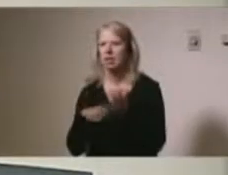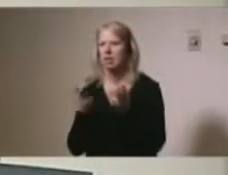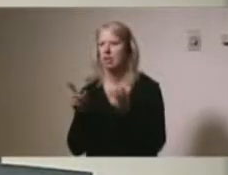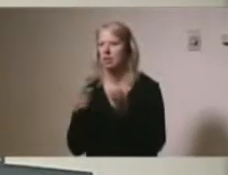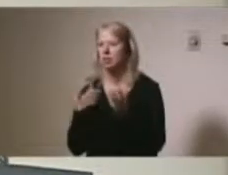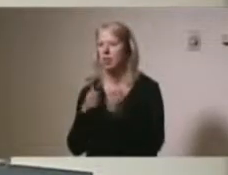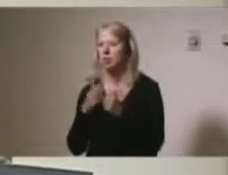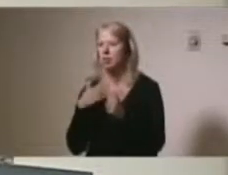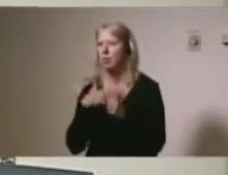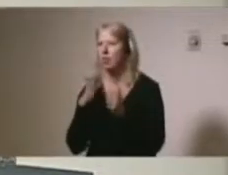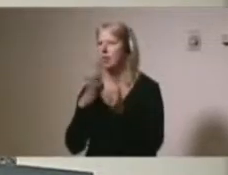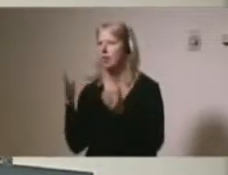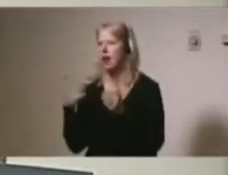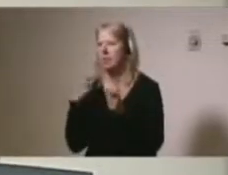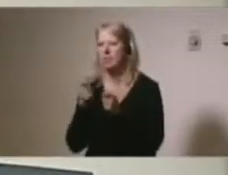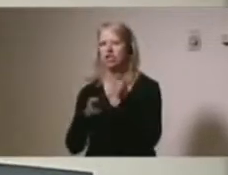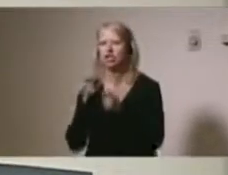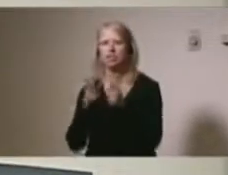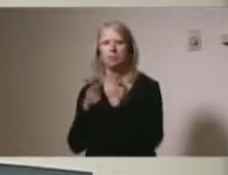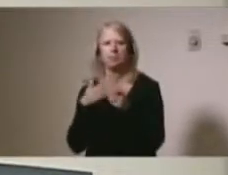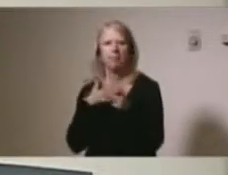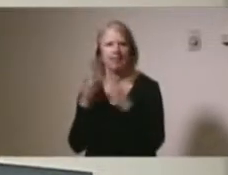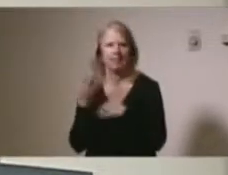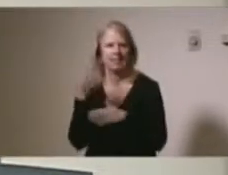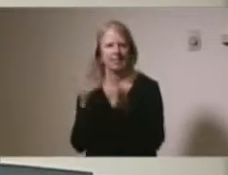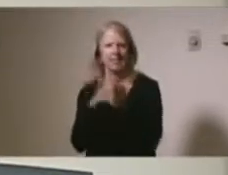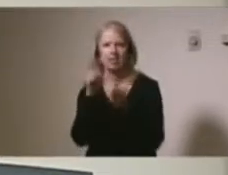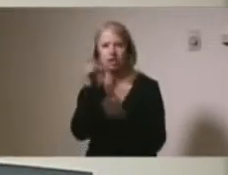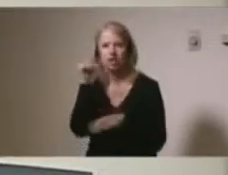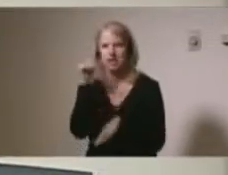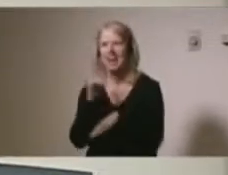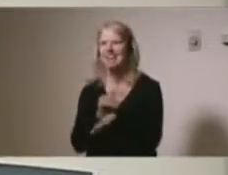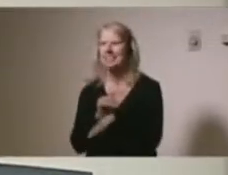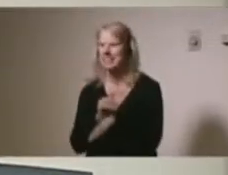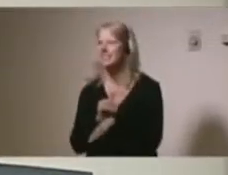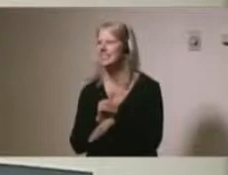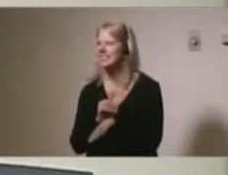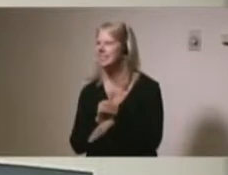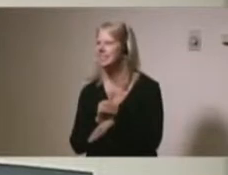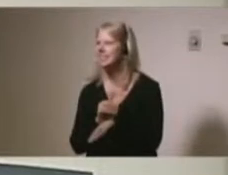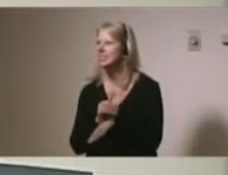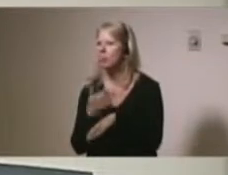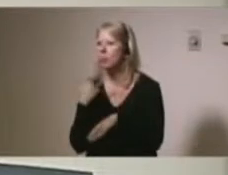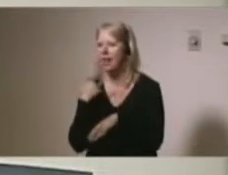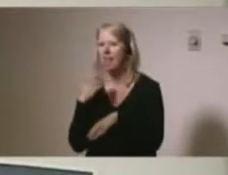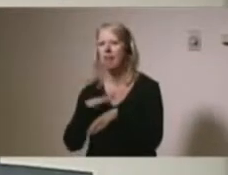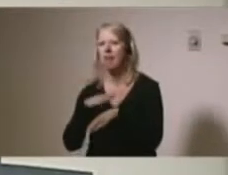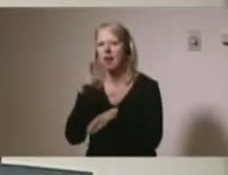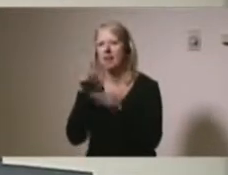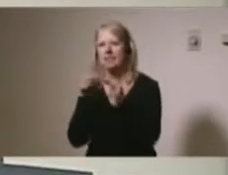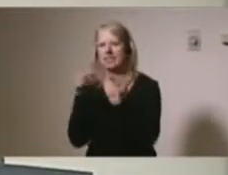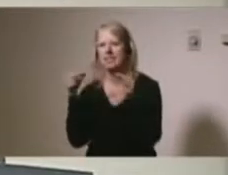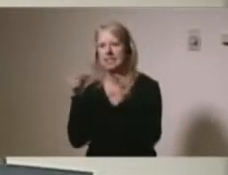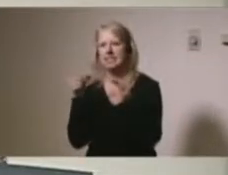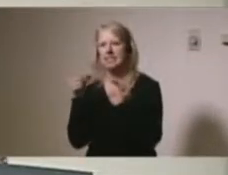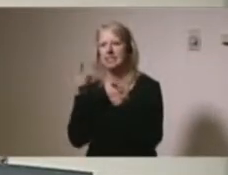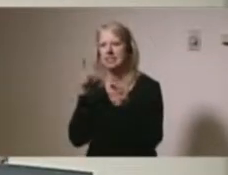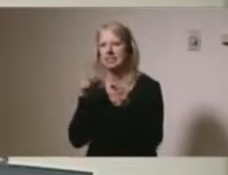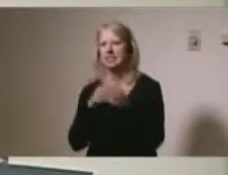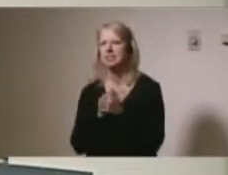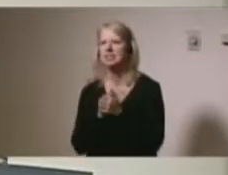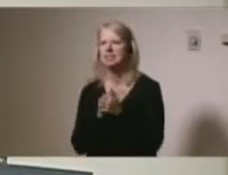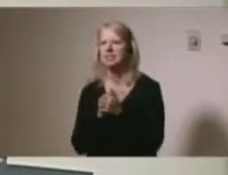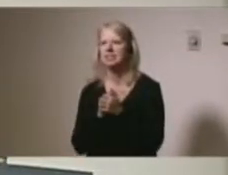redundant, I redid my slides last night. So we have it on a stick, and we're going to bring it back